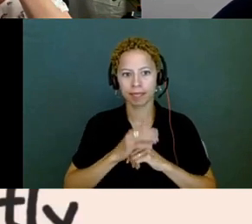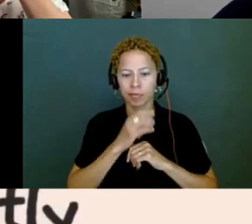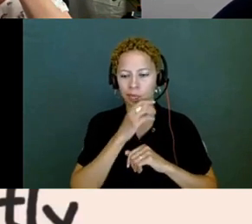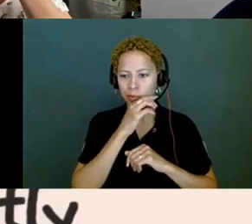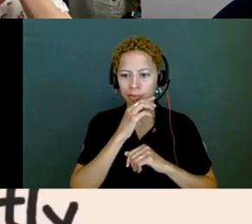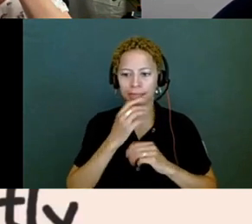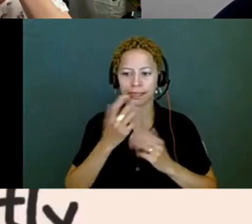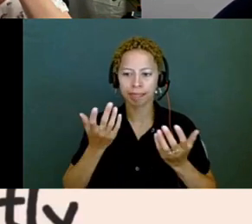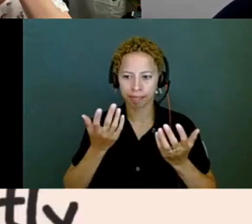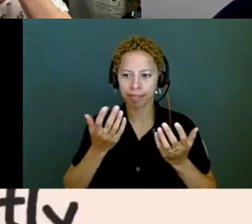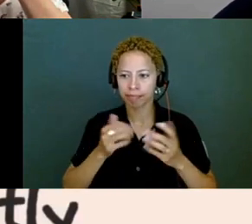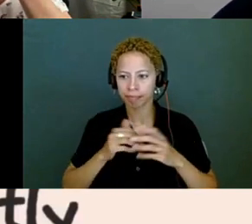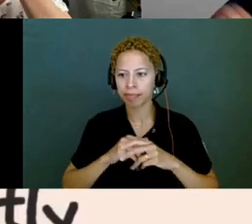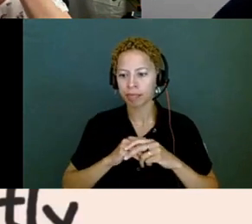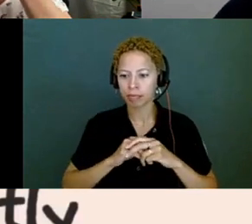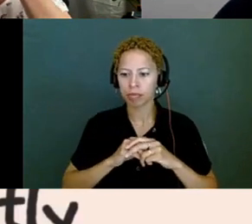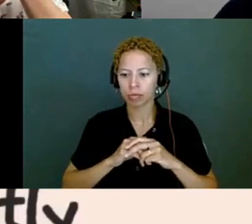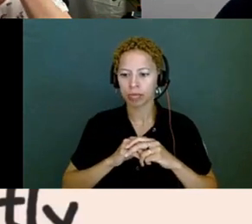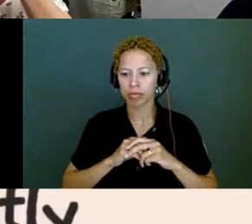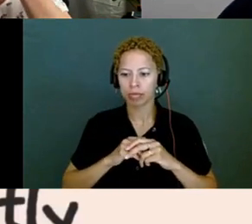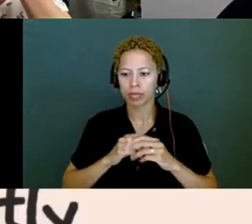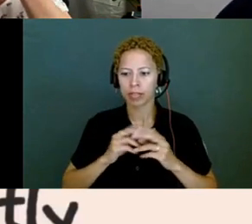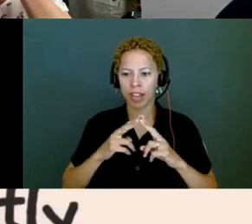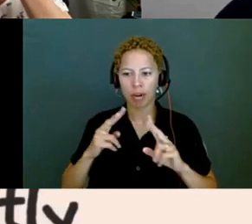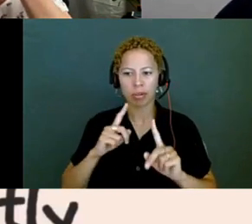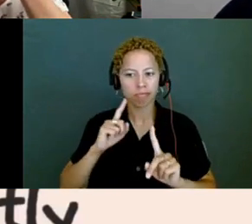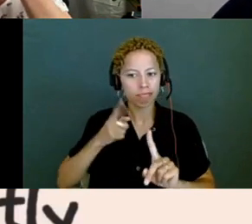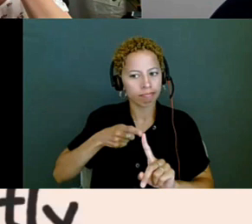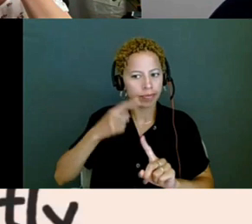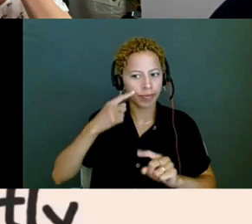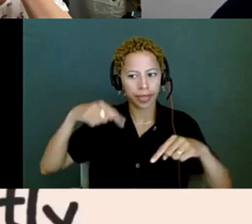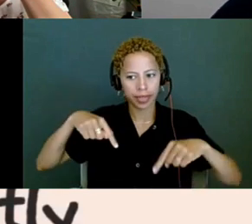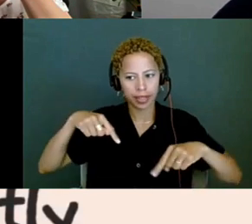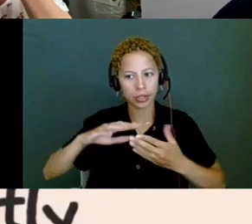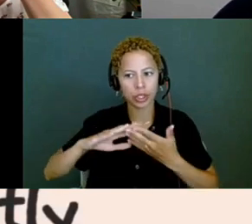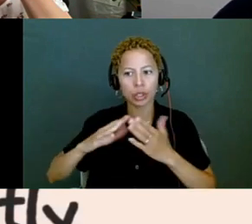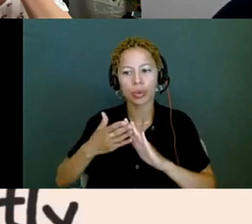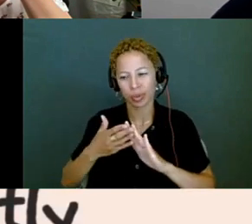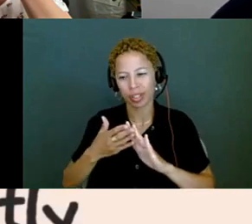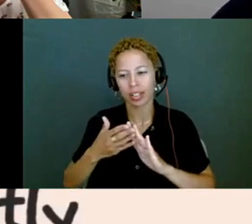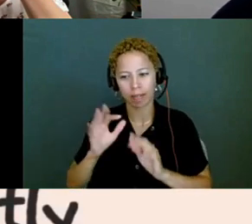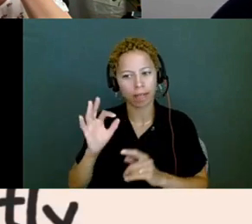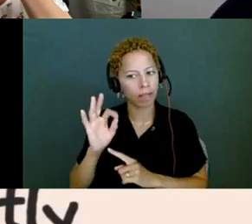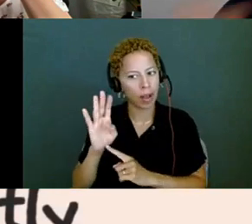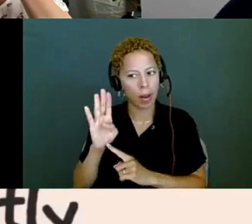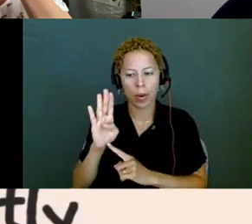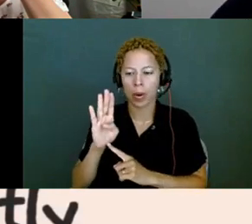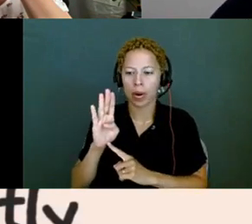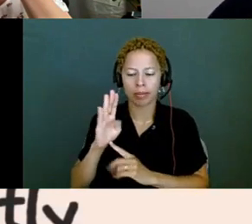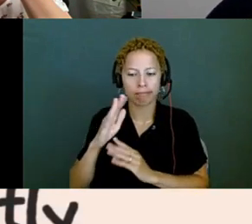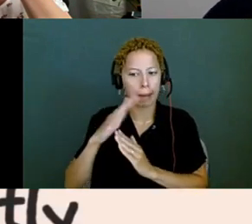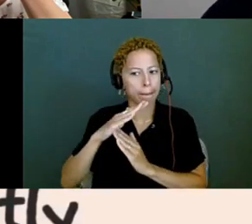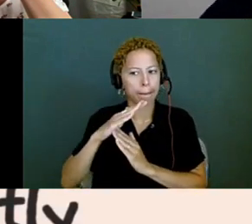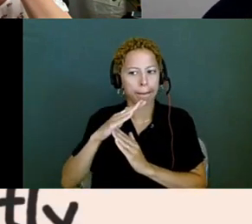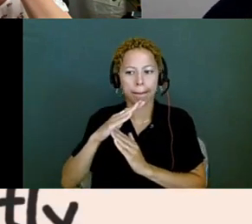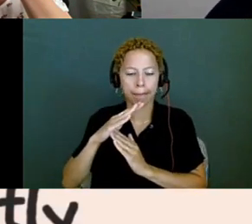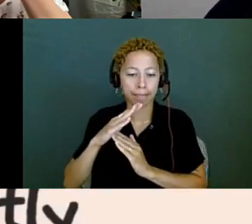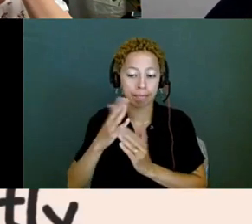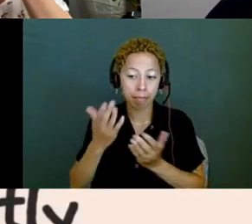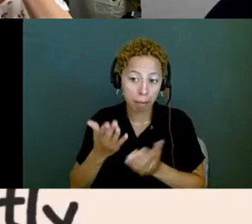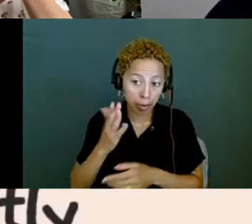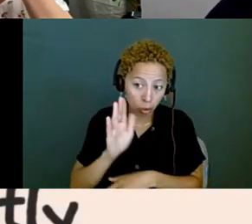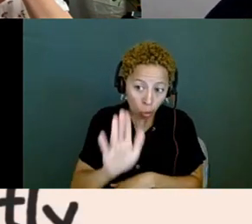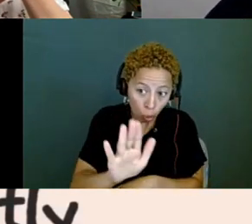So, of course, that's very particular to the community that I work in. So it may not necessarily be so for